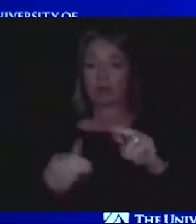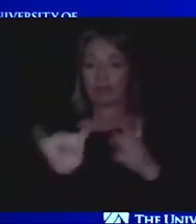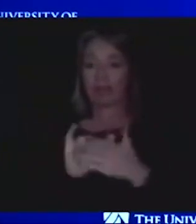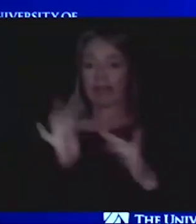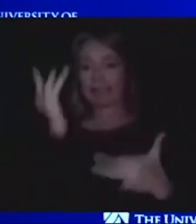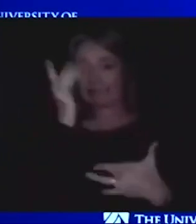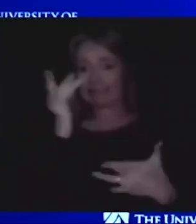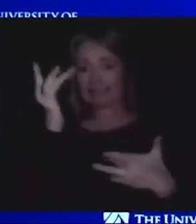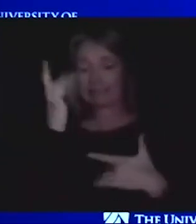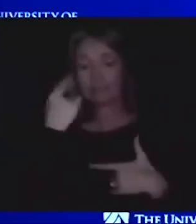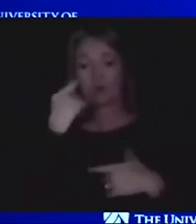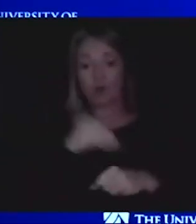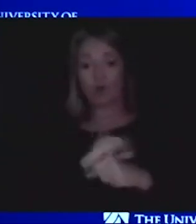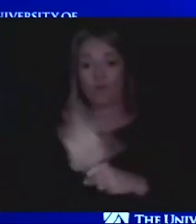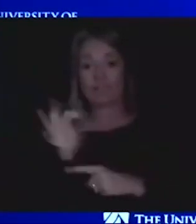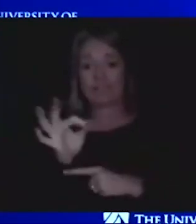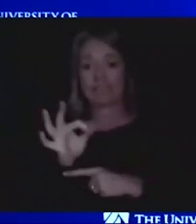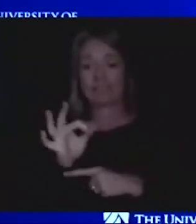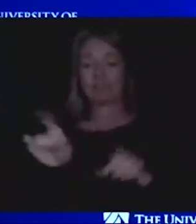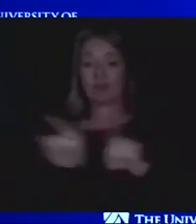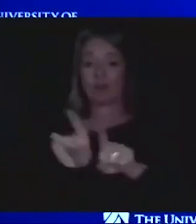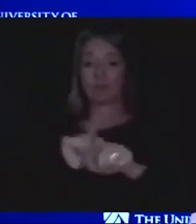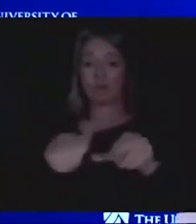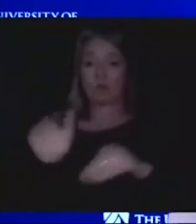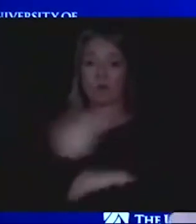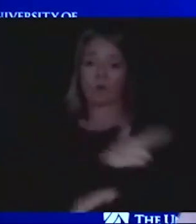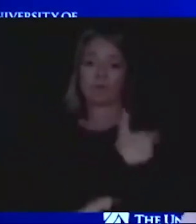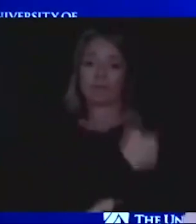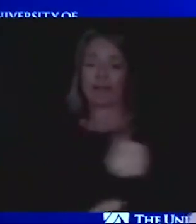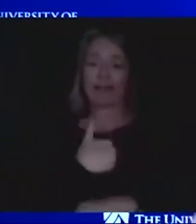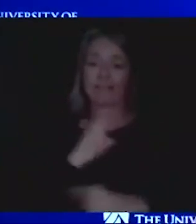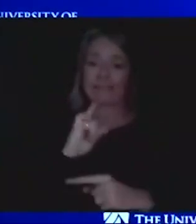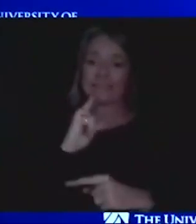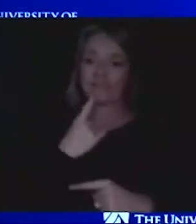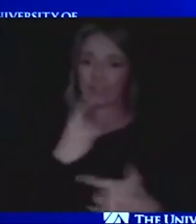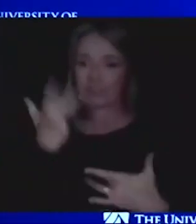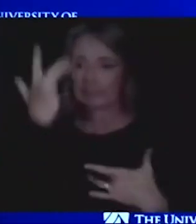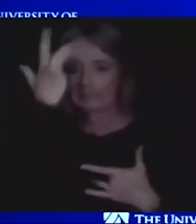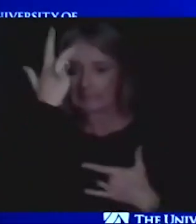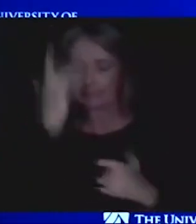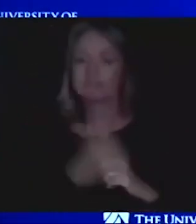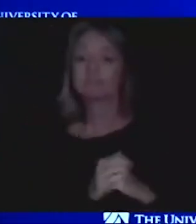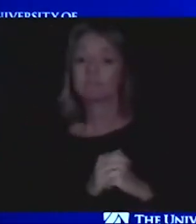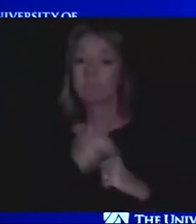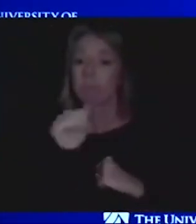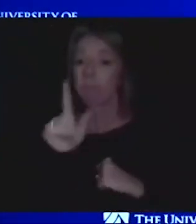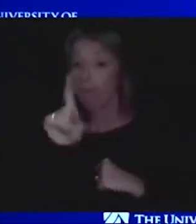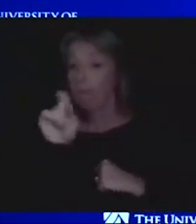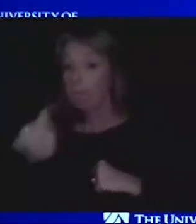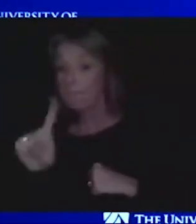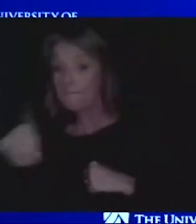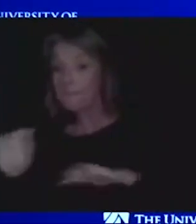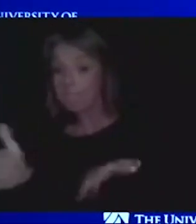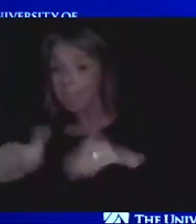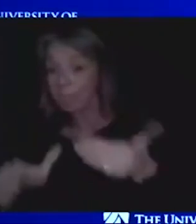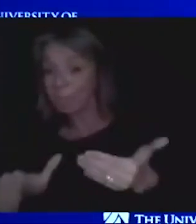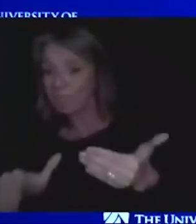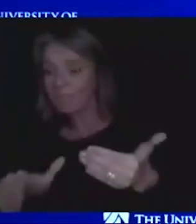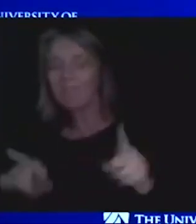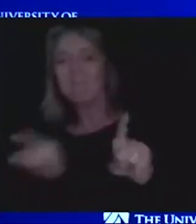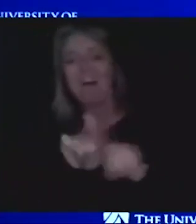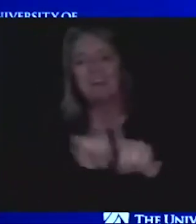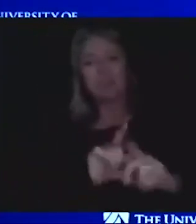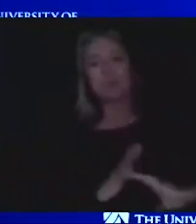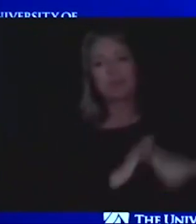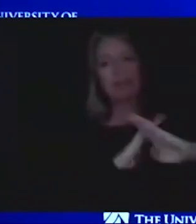and especially going to the hospital and having severe disease. So it is not just a question of death, it is a question of keeping people protected and healthy so